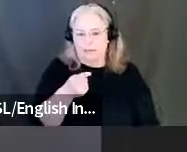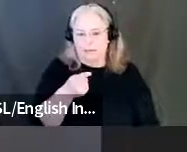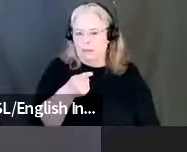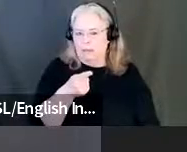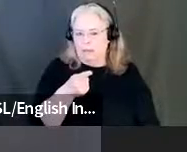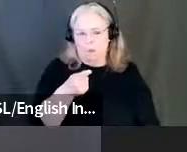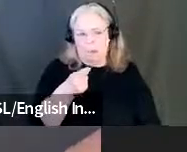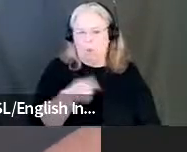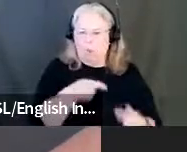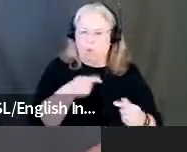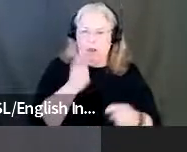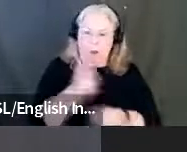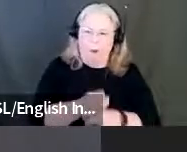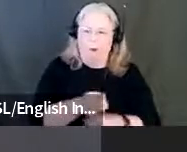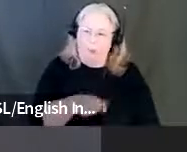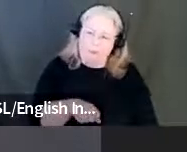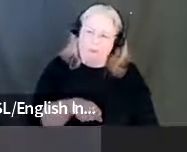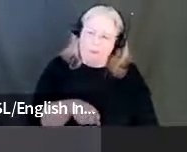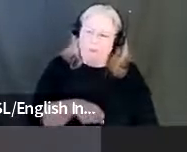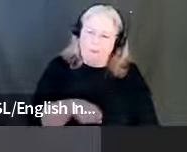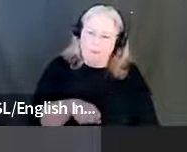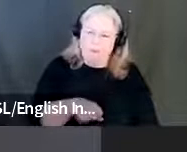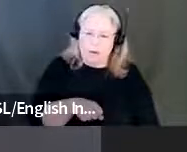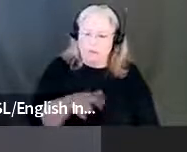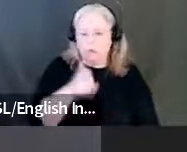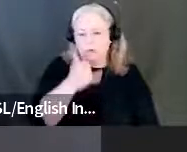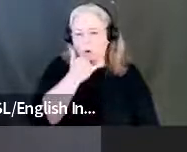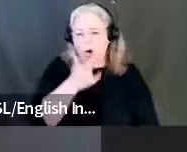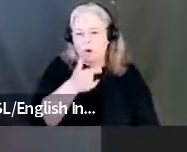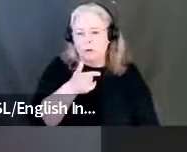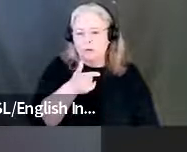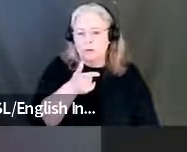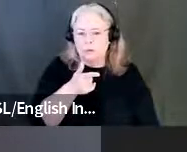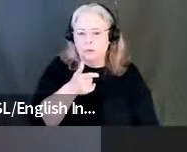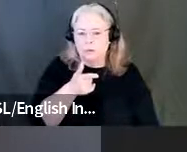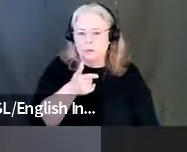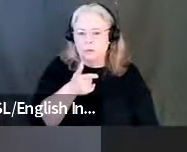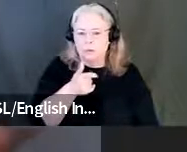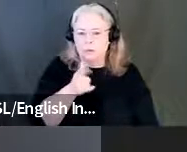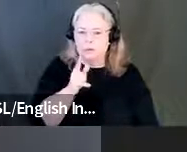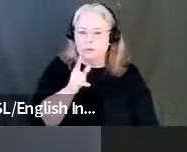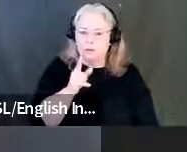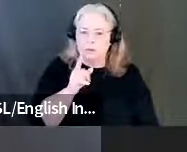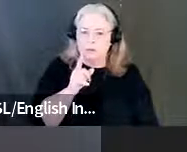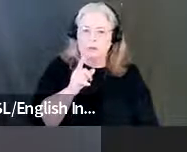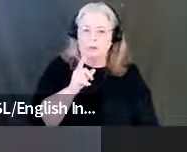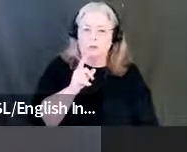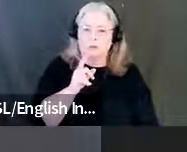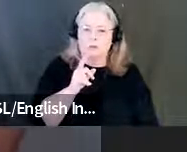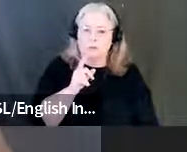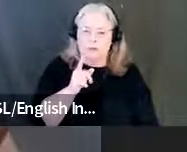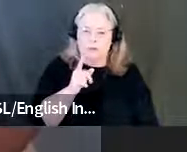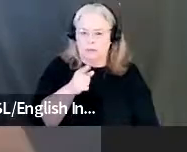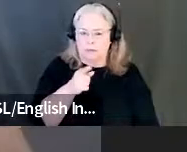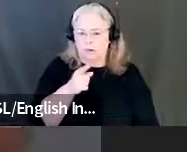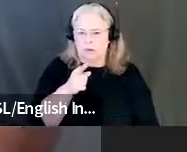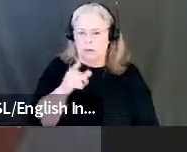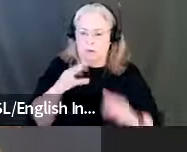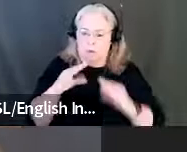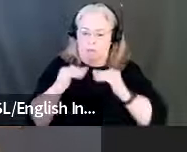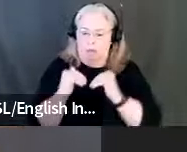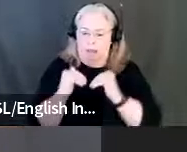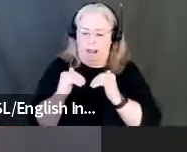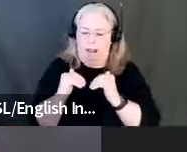this, pulling it, and it shouldn't have resistance. It should slide like butter. See the buckling